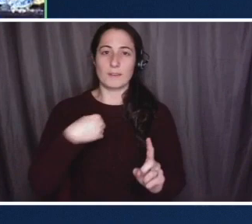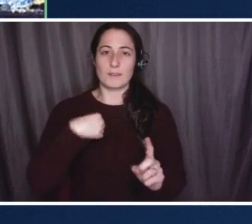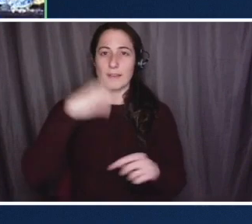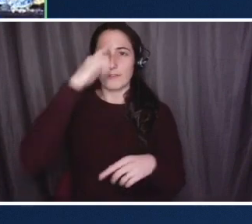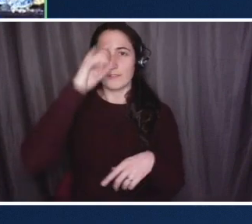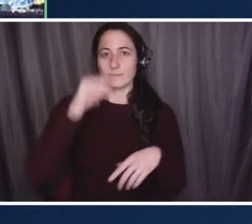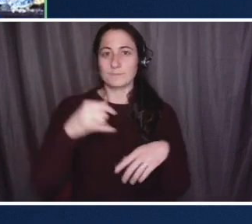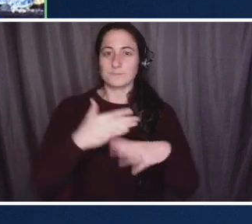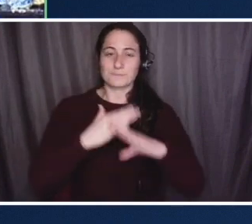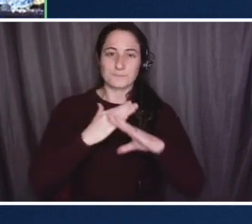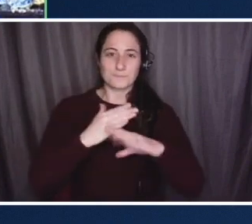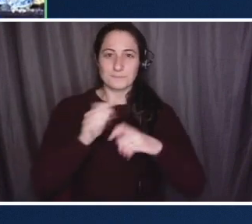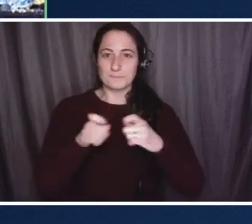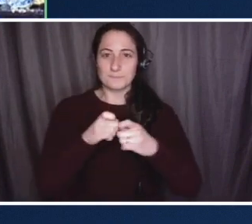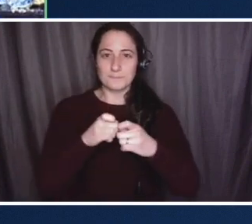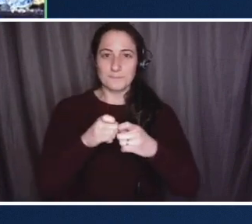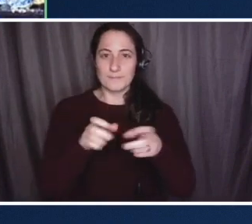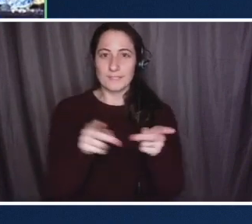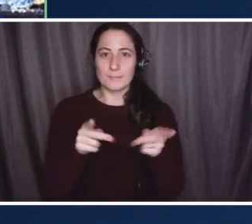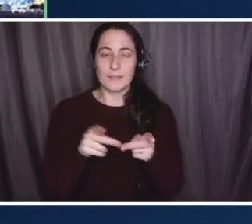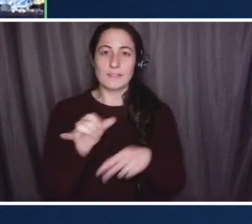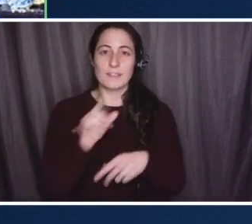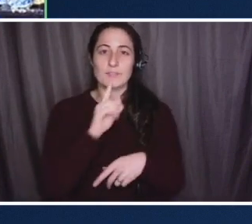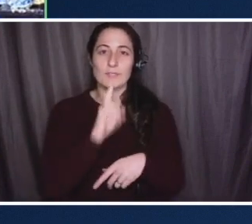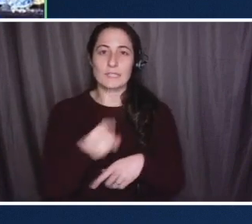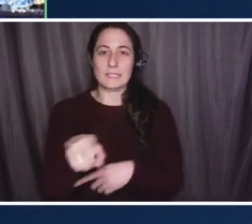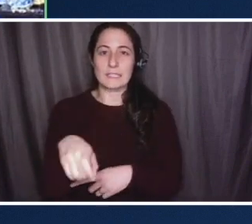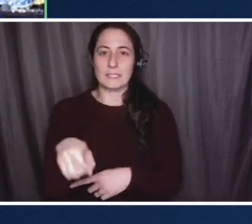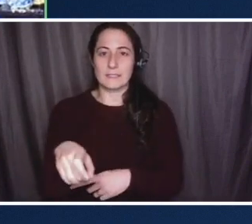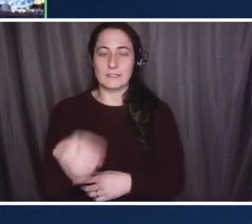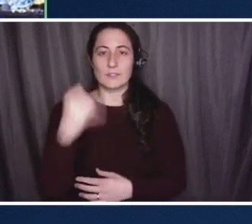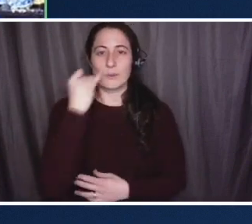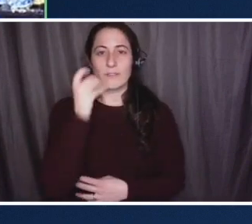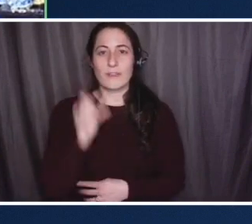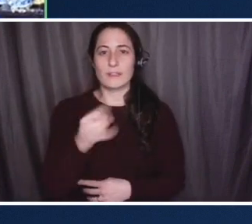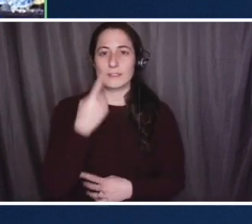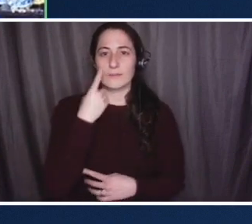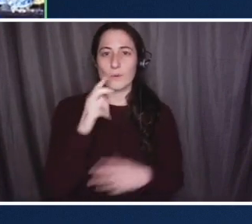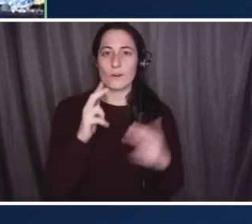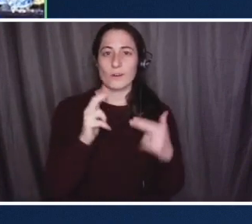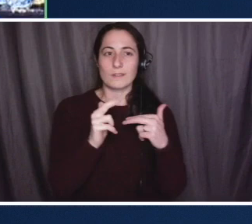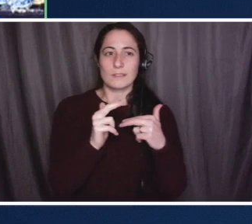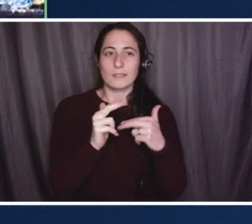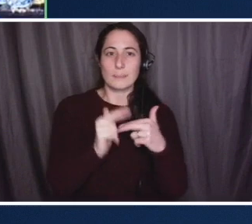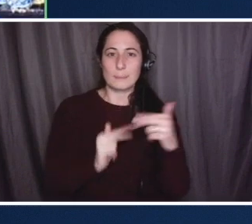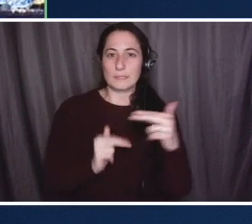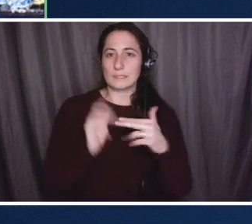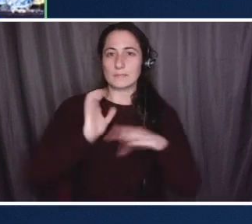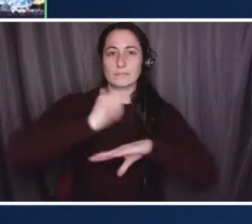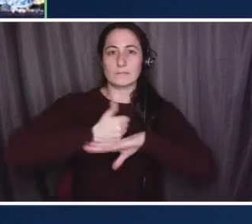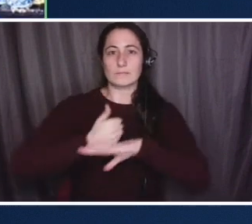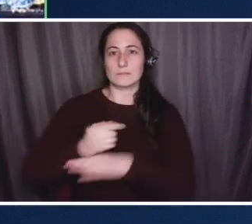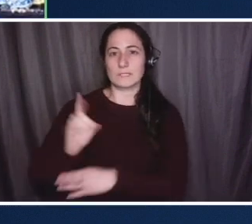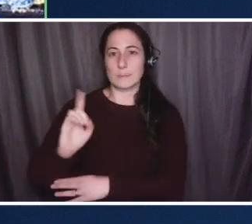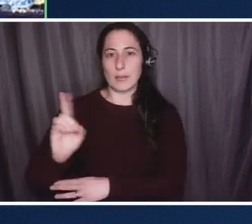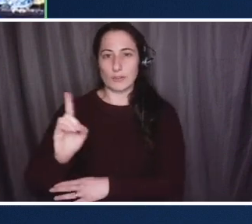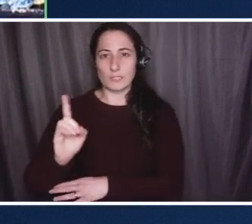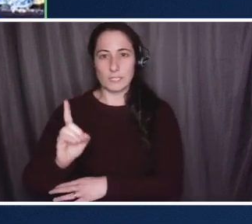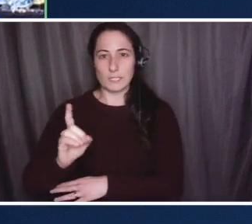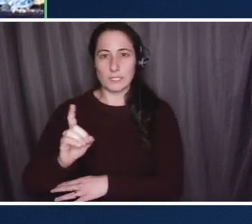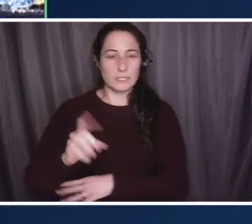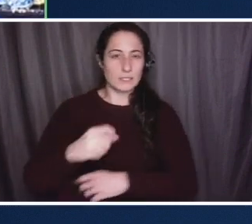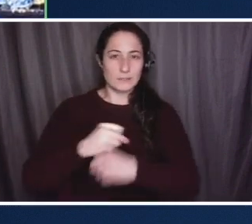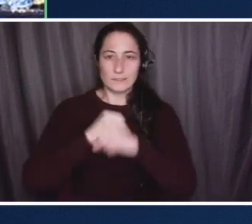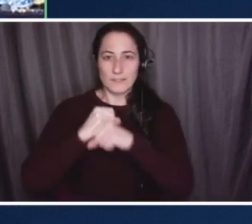real need, because whether it's for building democracy, fighting against corruption, defending the